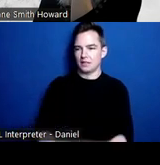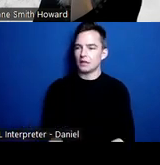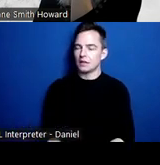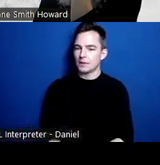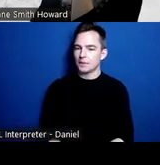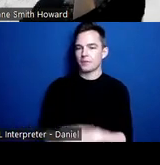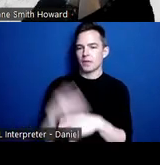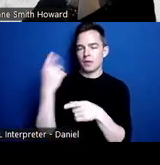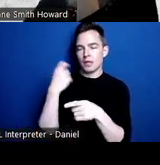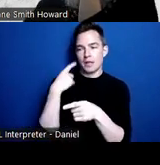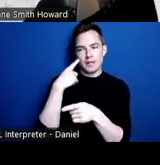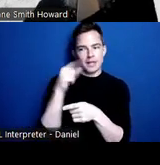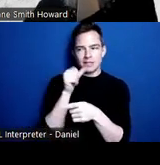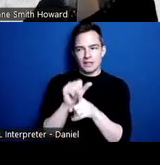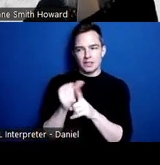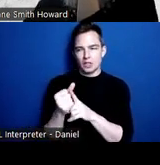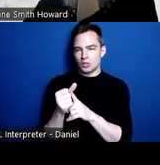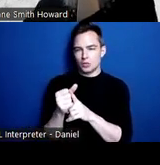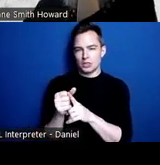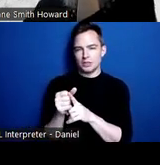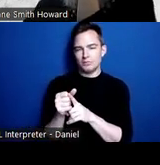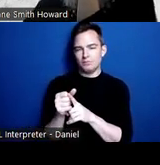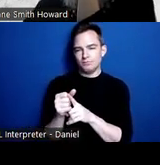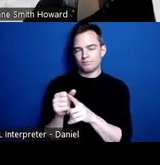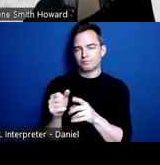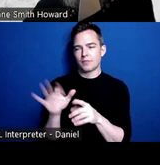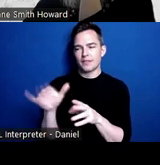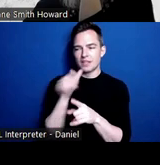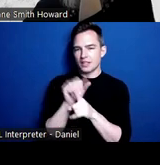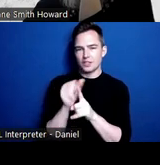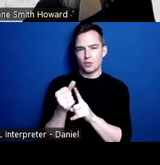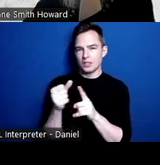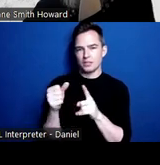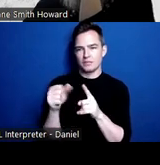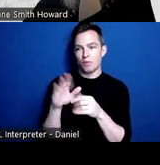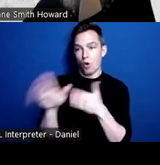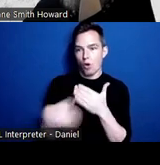Because I think that's not the case in all states.